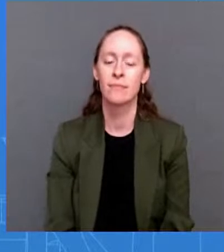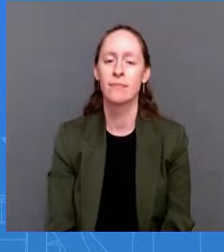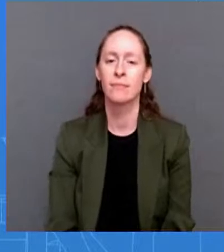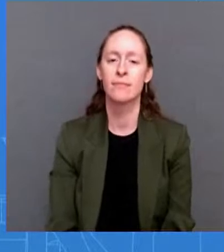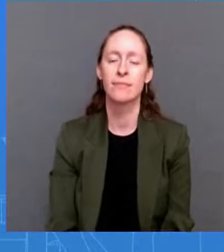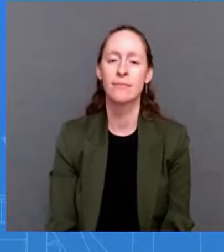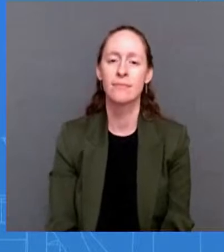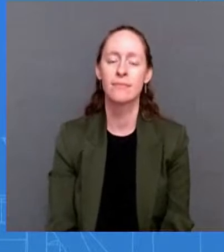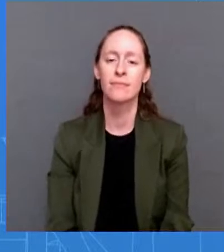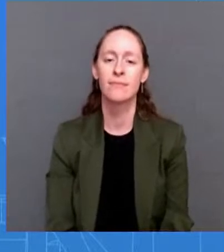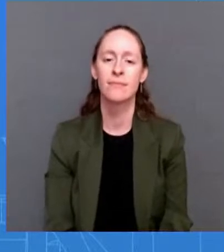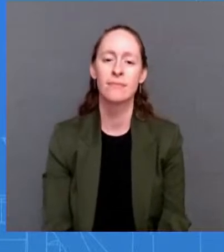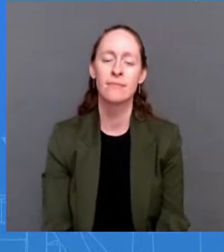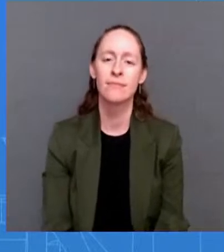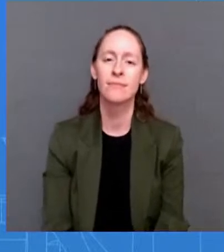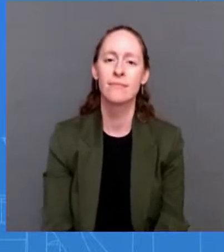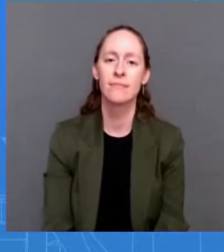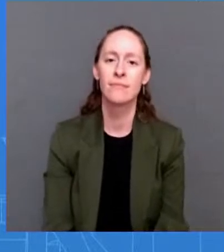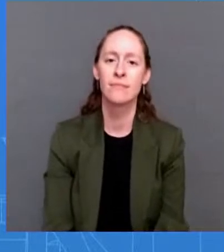at Reuters.